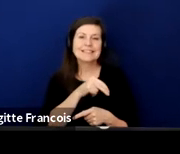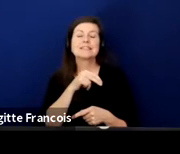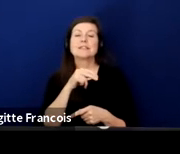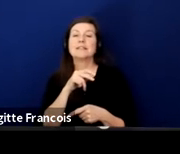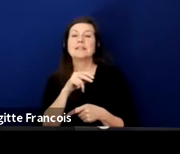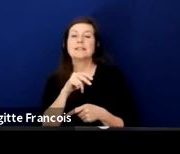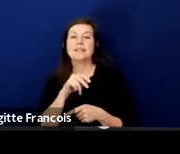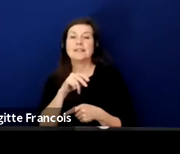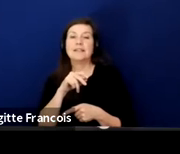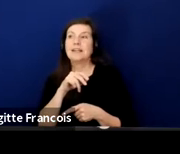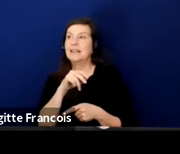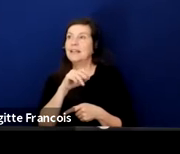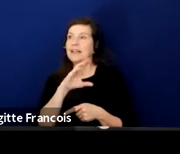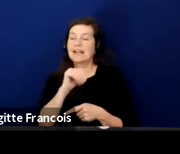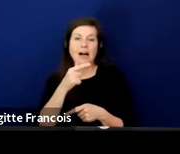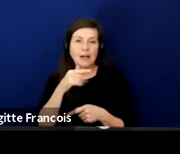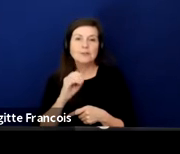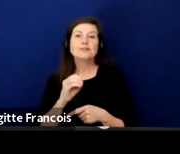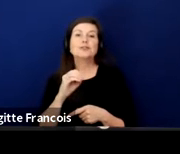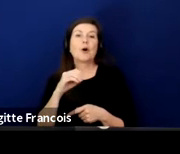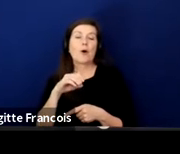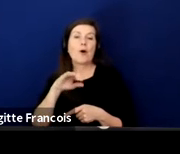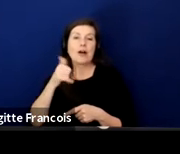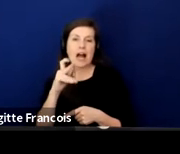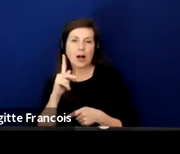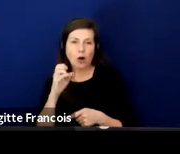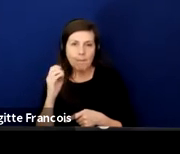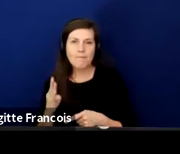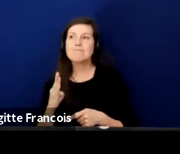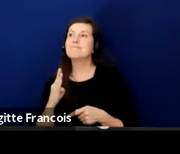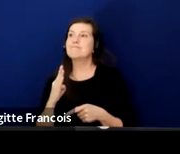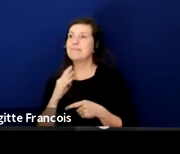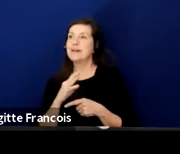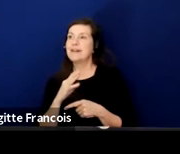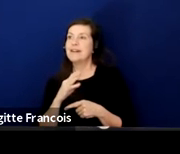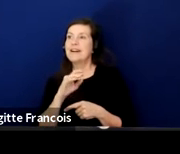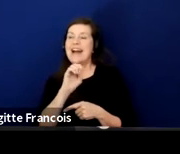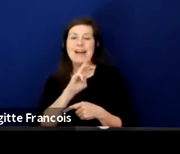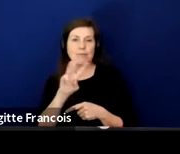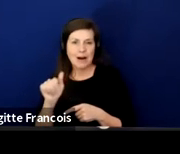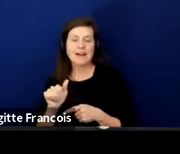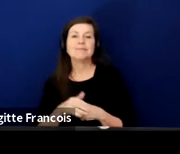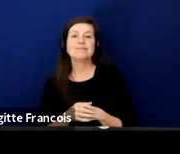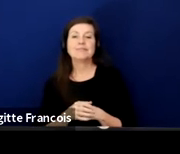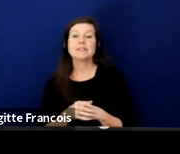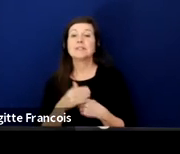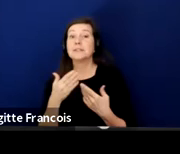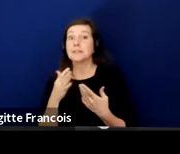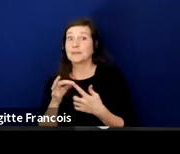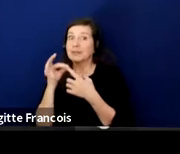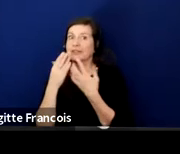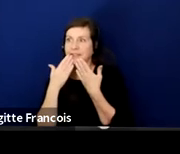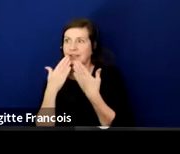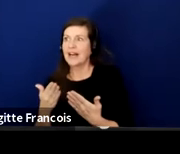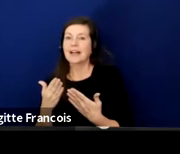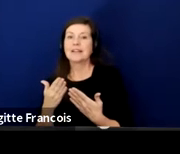keeping us on track and doing all the technology things happening. And a special thanks to